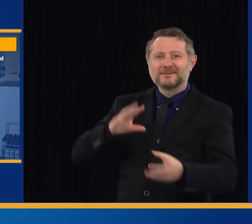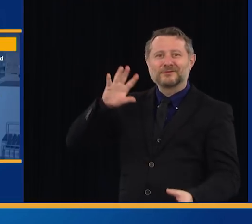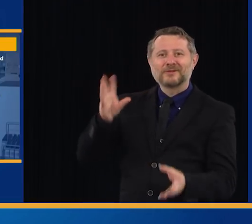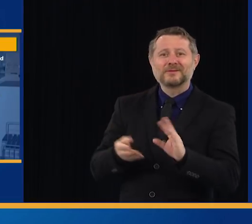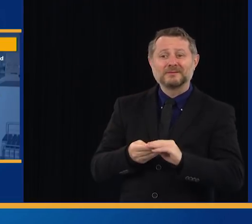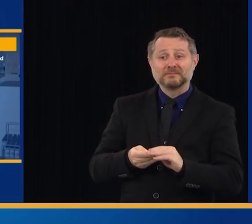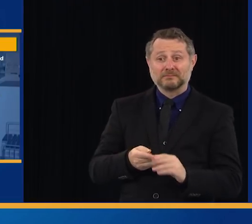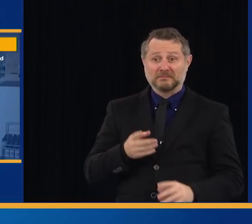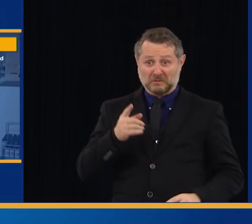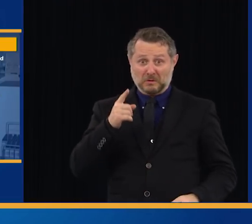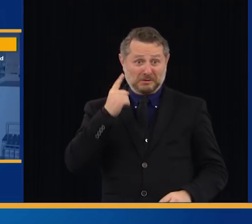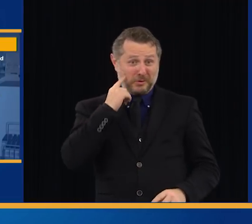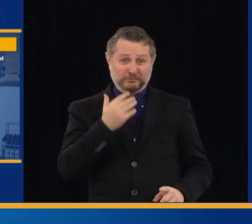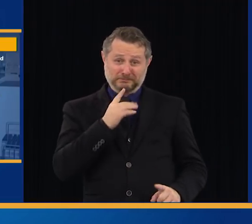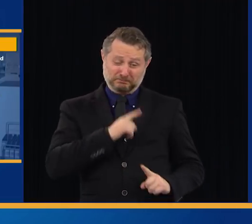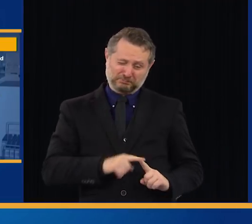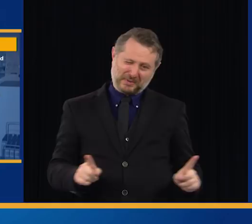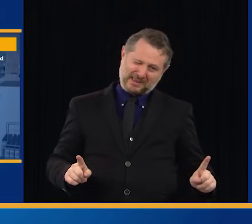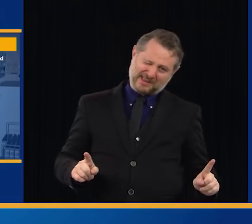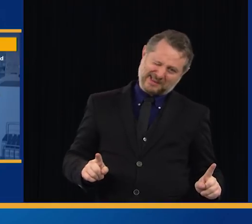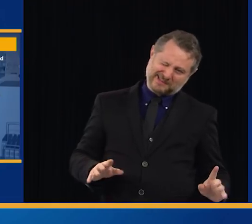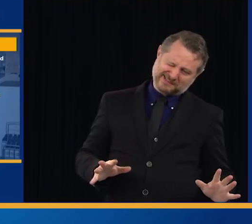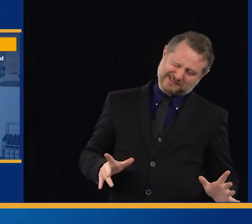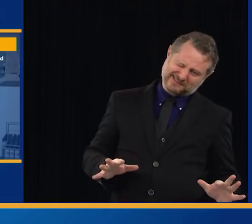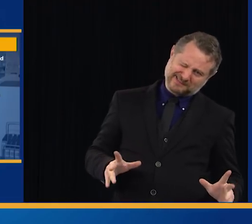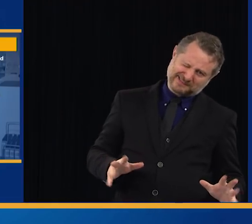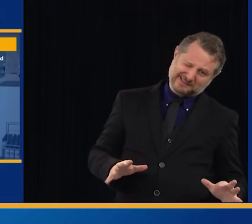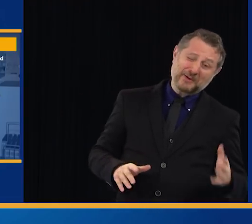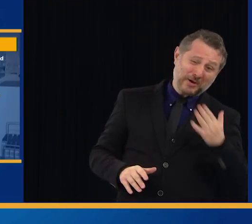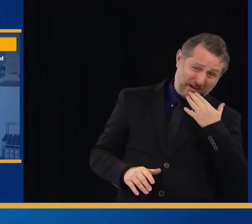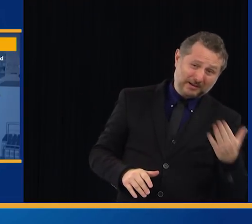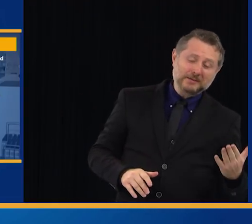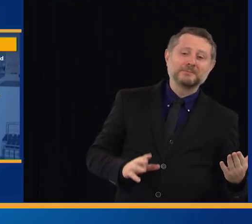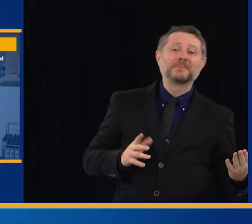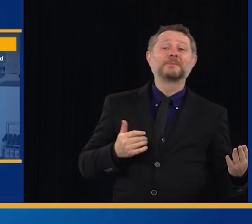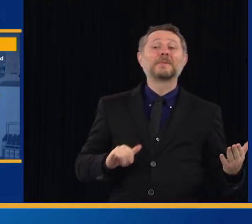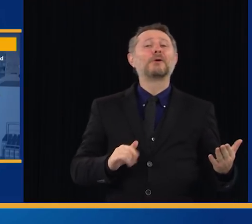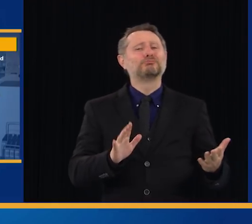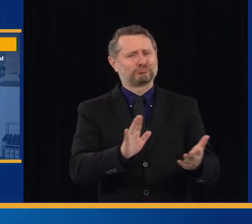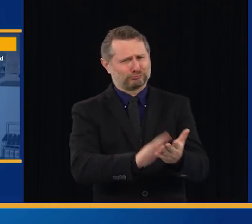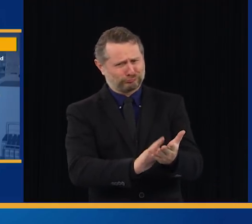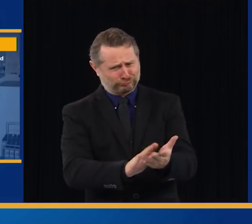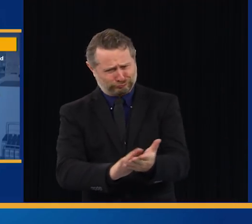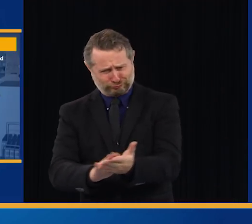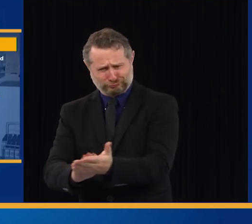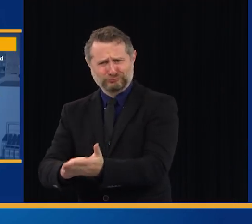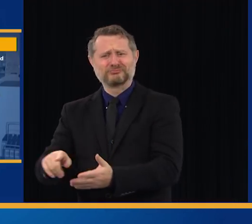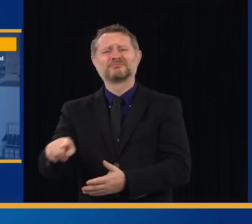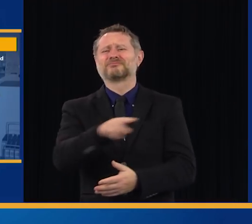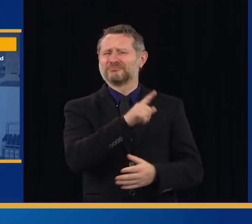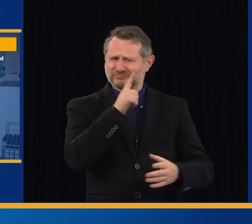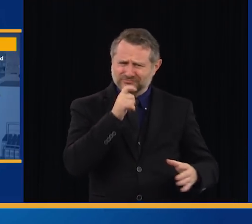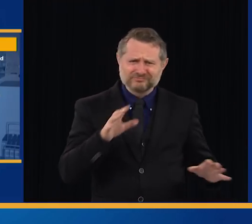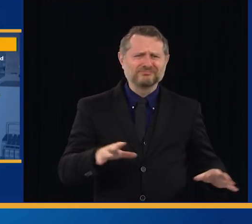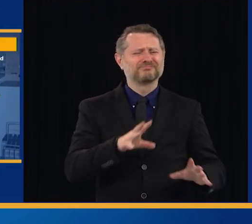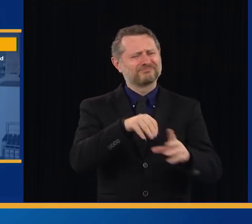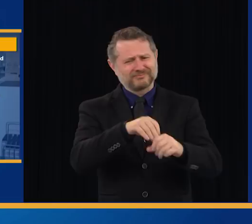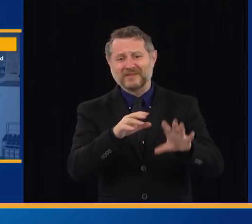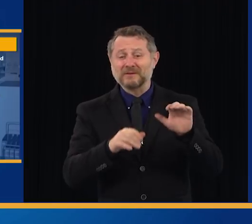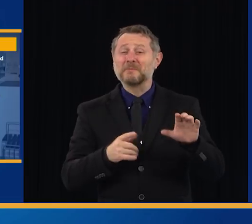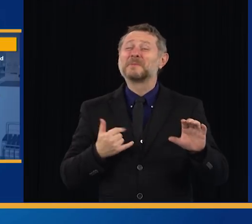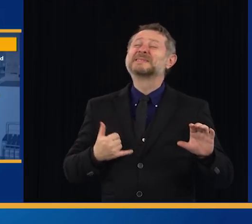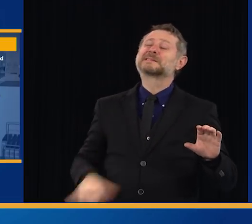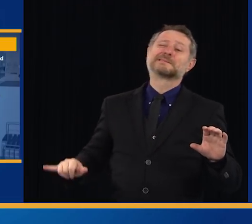great, and it was great. It was a great accomplishment. And congratulations to everyone who put it together. But when you think